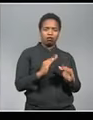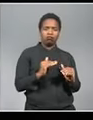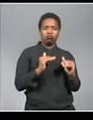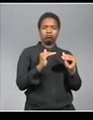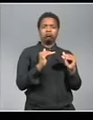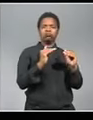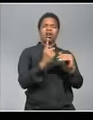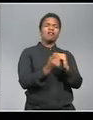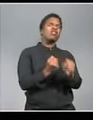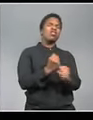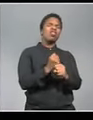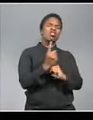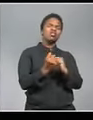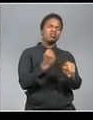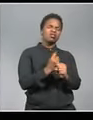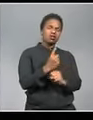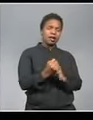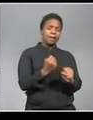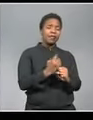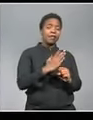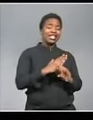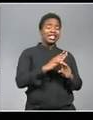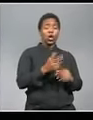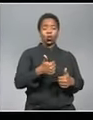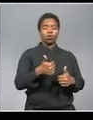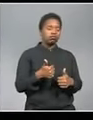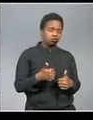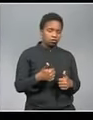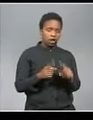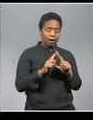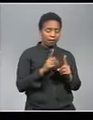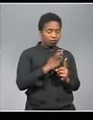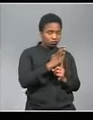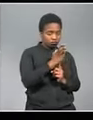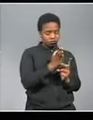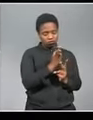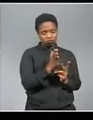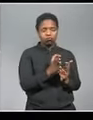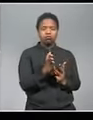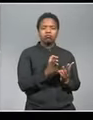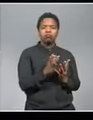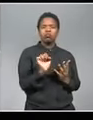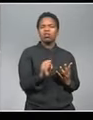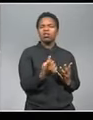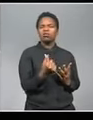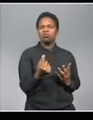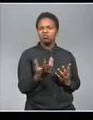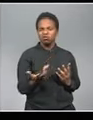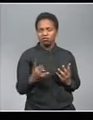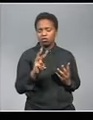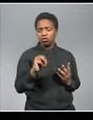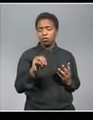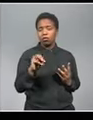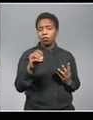years. One wants to avoid it. It's not a good message. Now, there are a number of options for, of course, Moody's. They